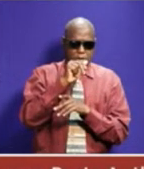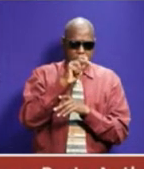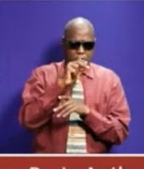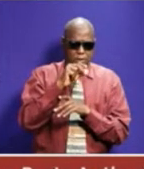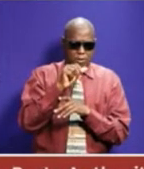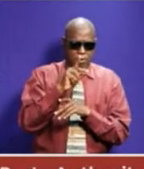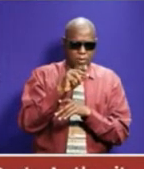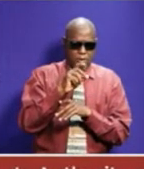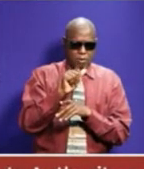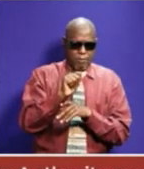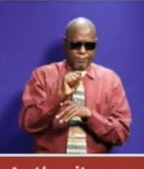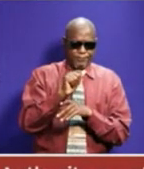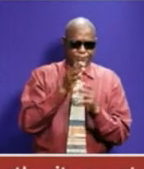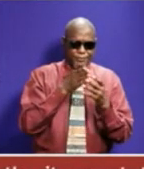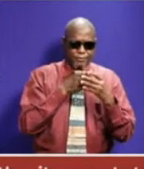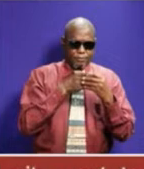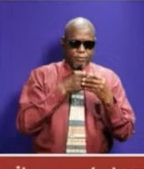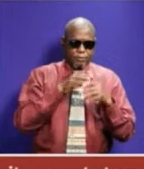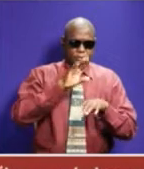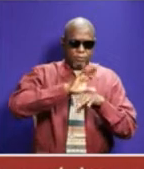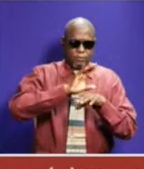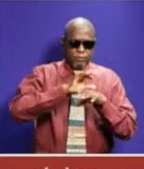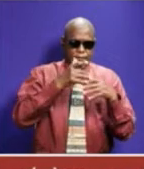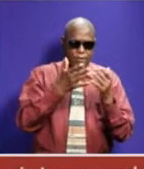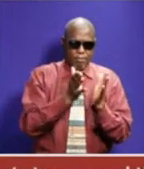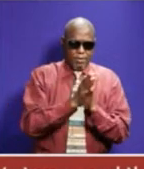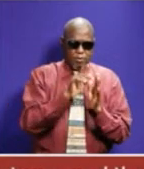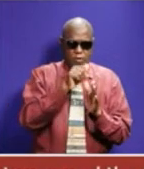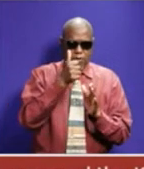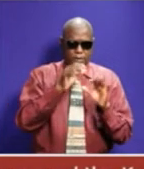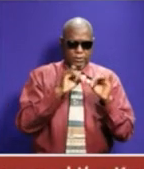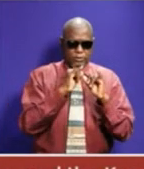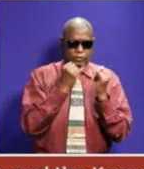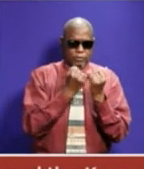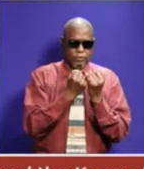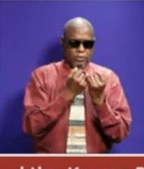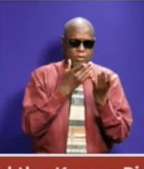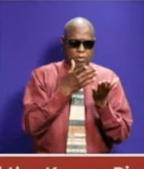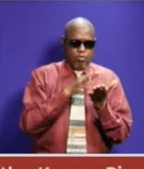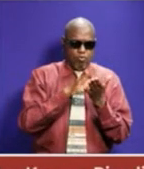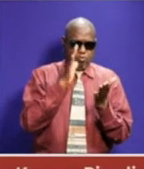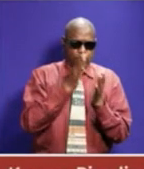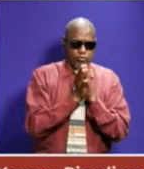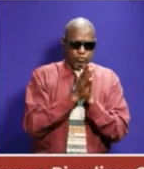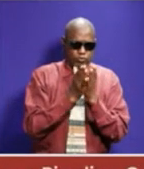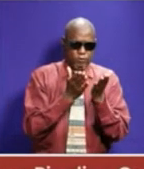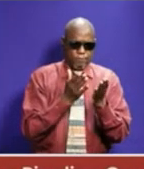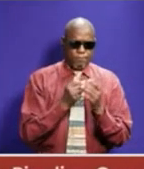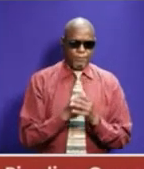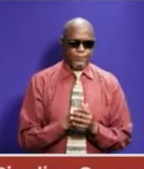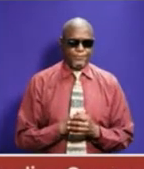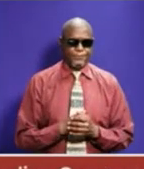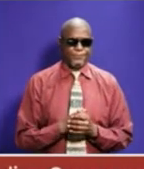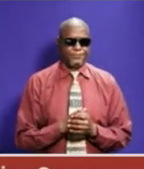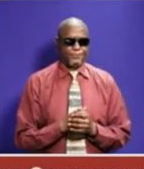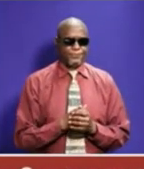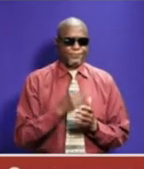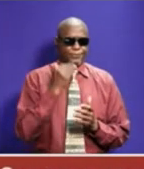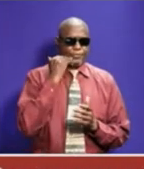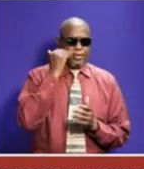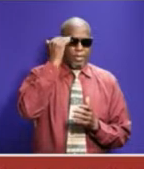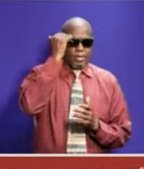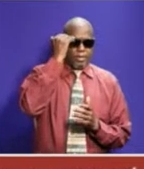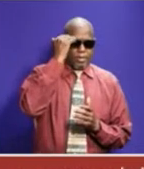and leadership in churches, families, and other institutions. Elias Wanjiru with more details. The head of